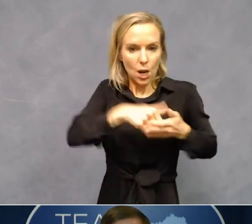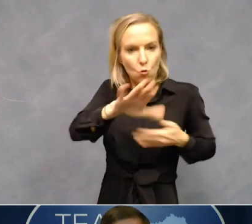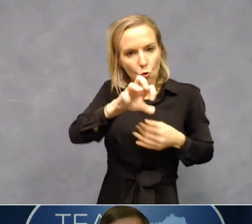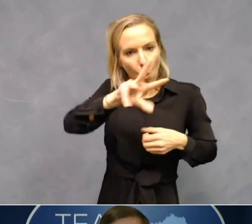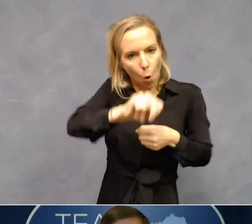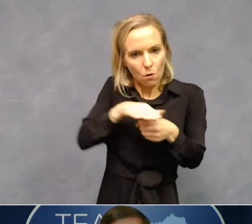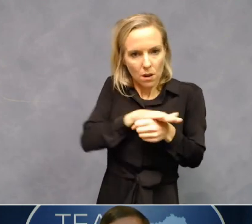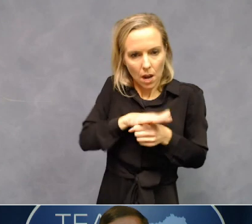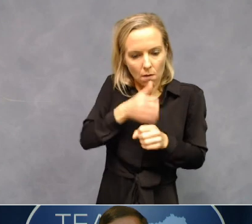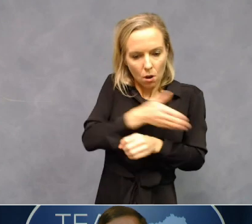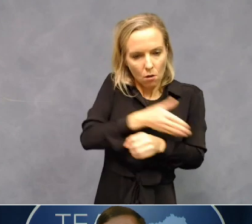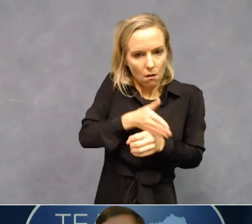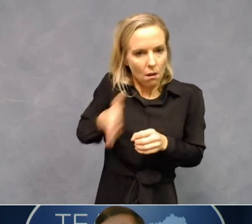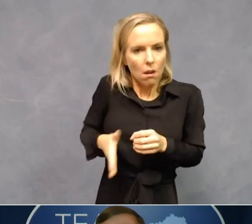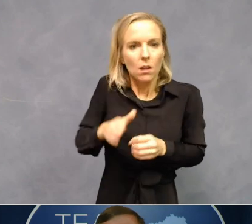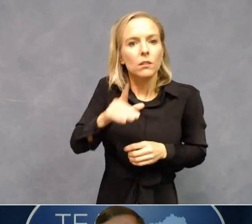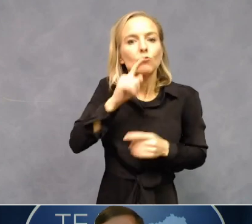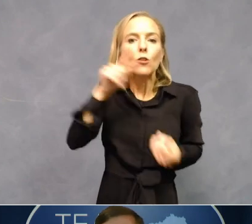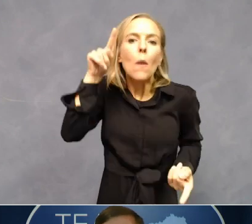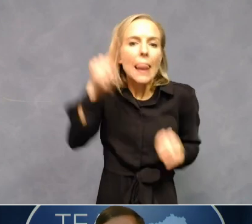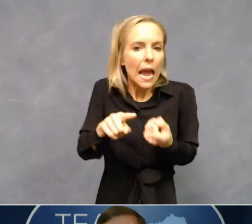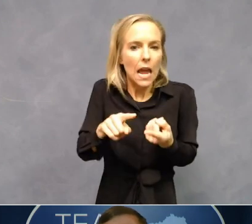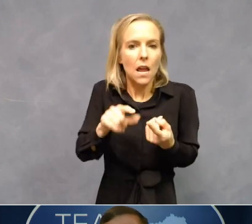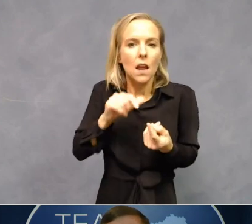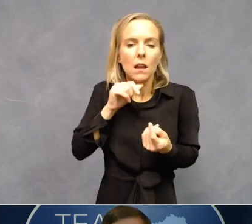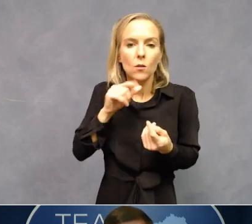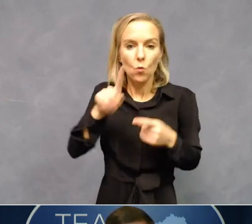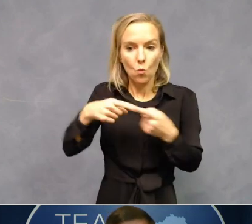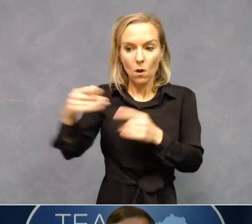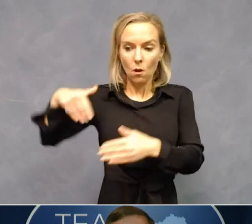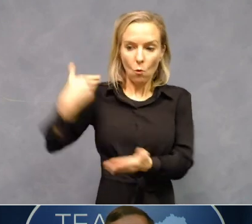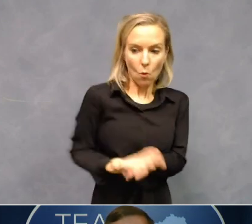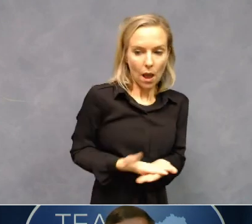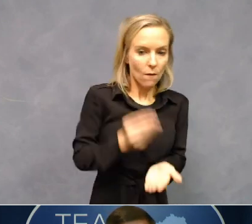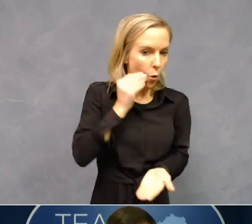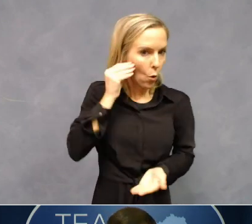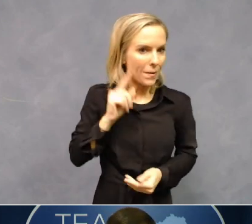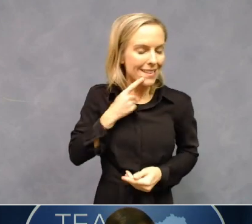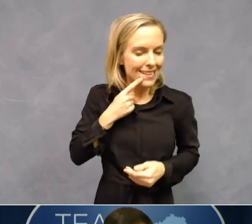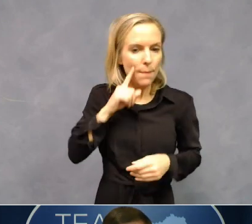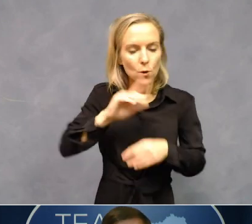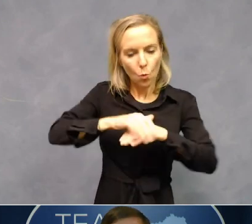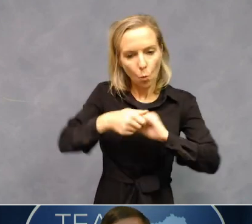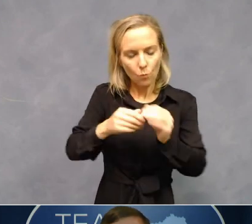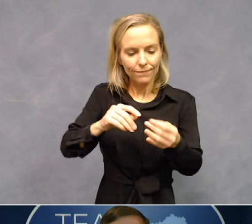than you normally would. And when you get home with the candy, make sure you wipe it down